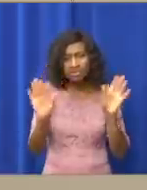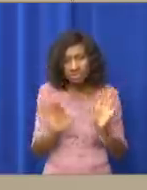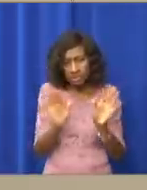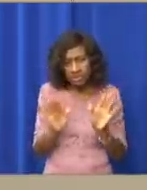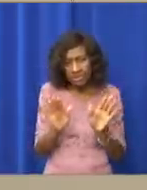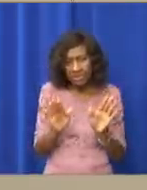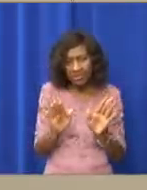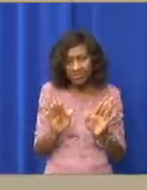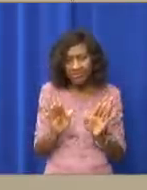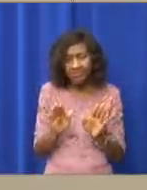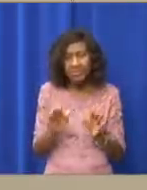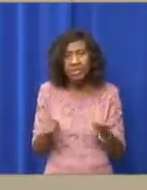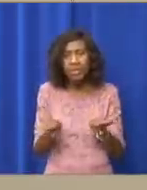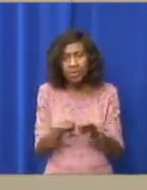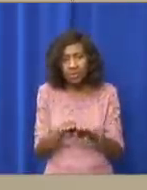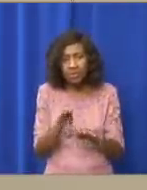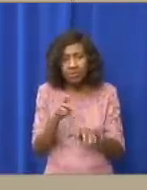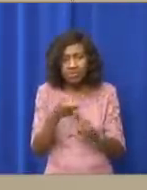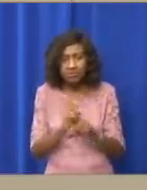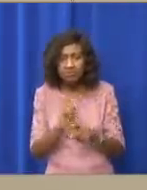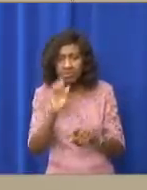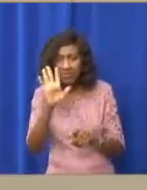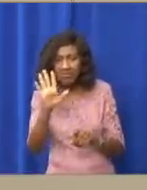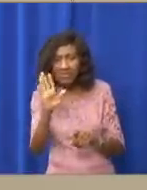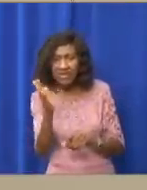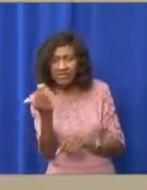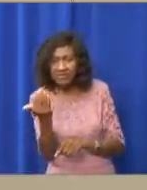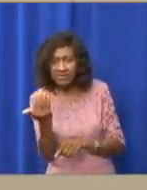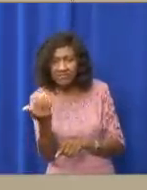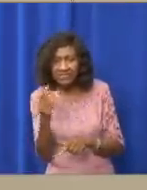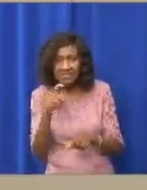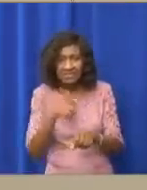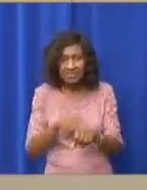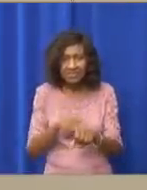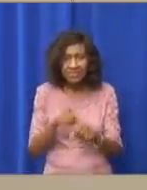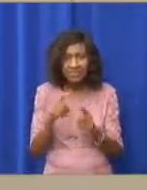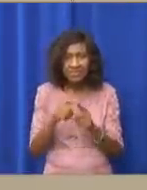from 5:15 a.m. until 7 p.m.